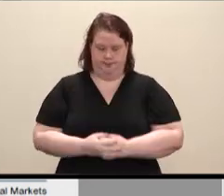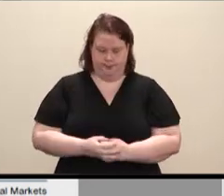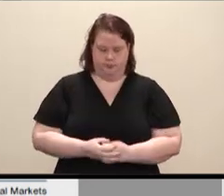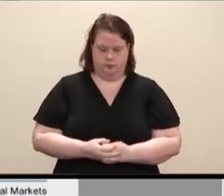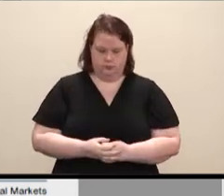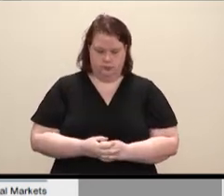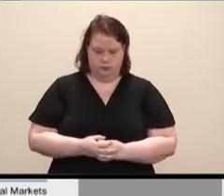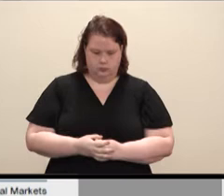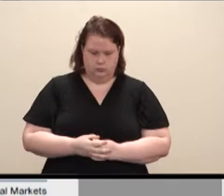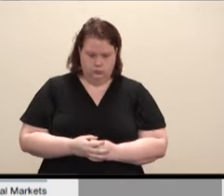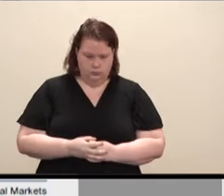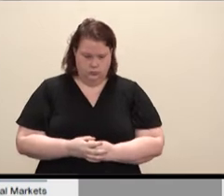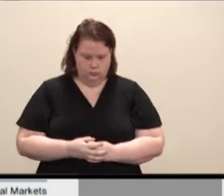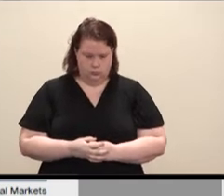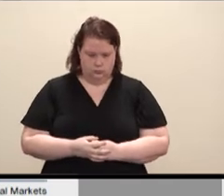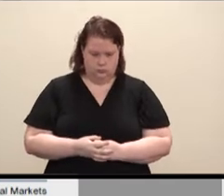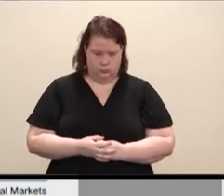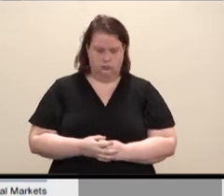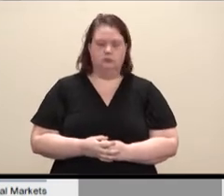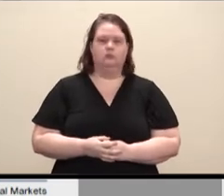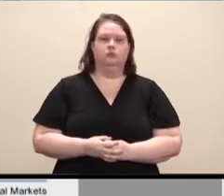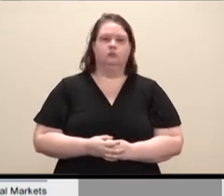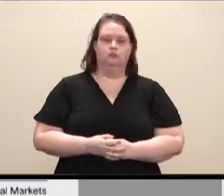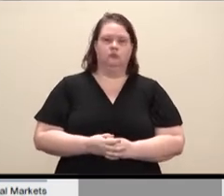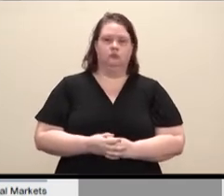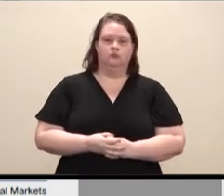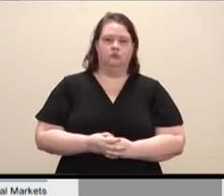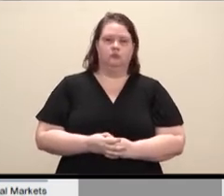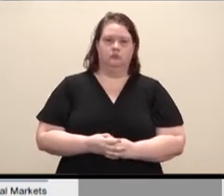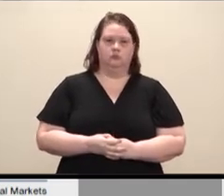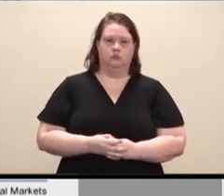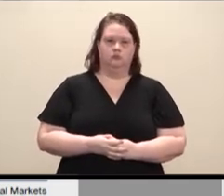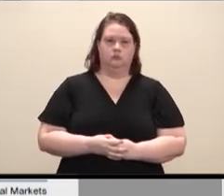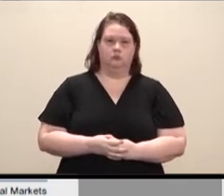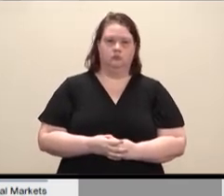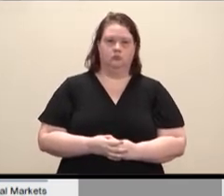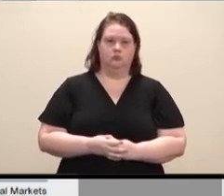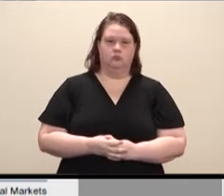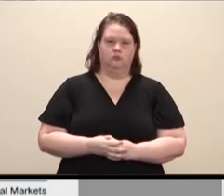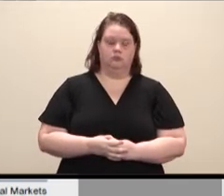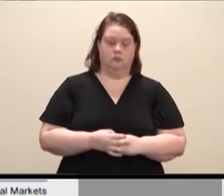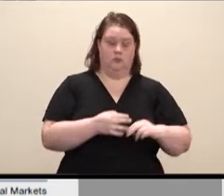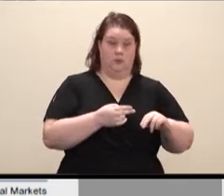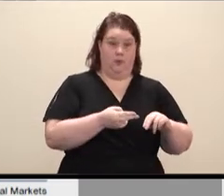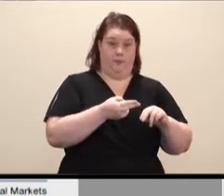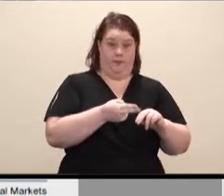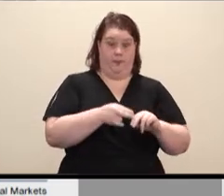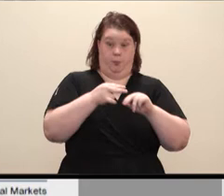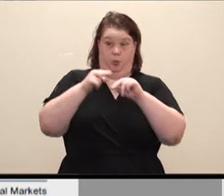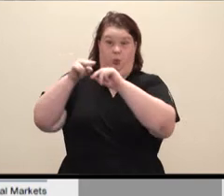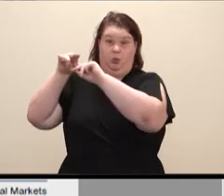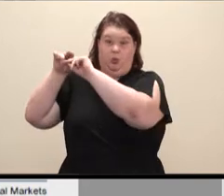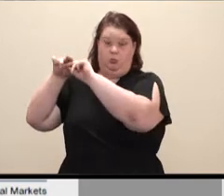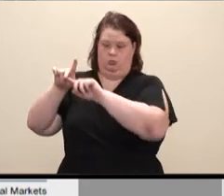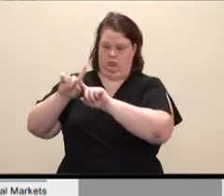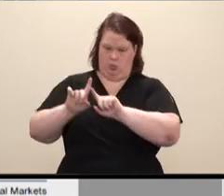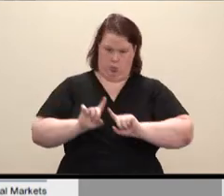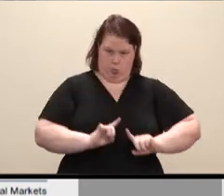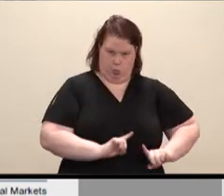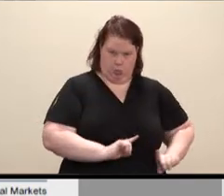And so taking it one step further, we took those tax rate increases and said, okay, how does this